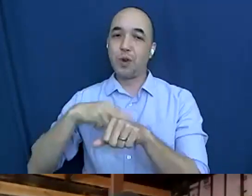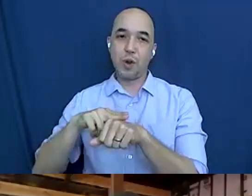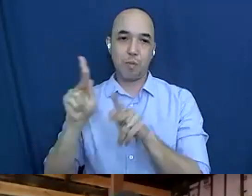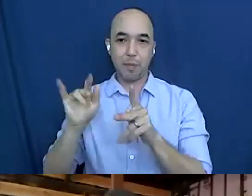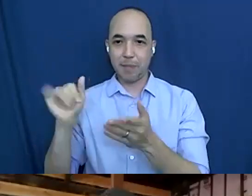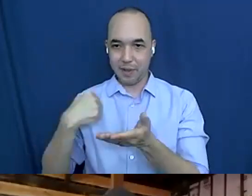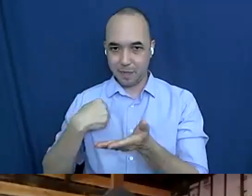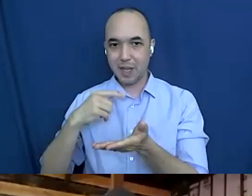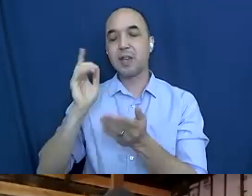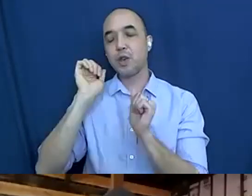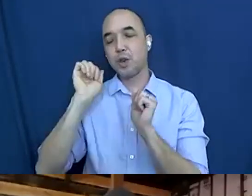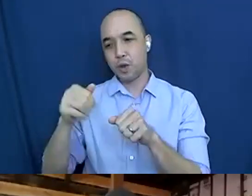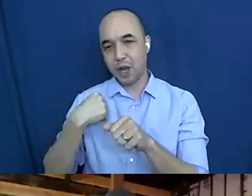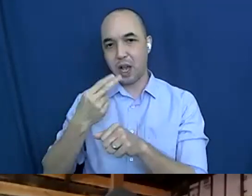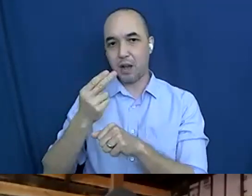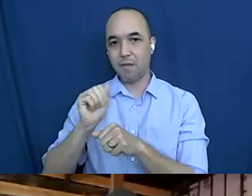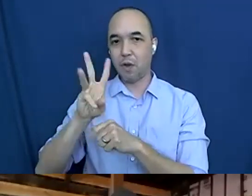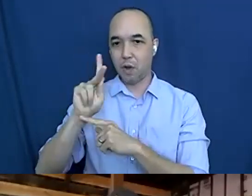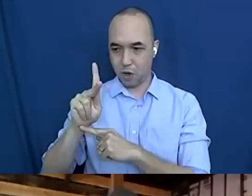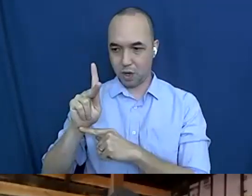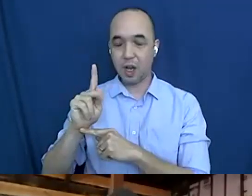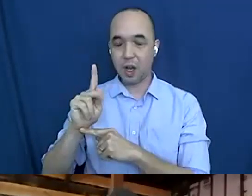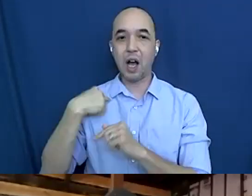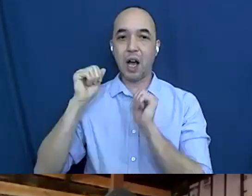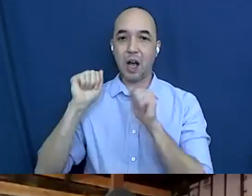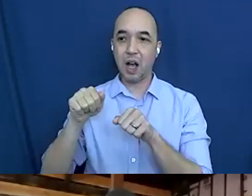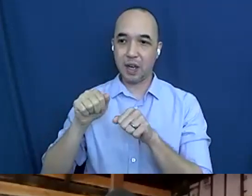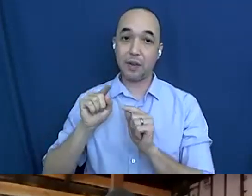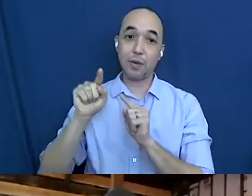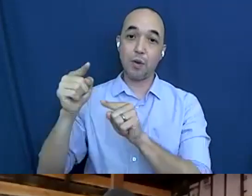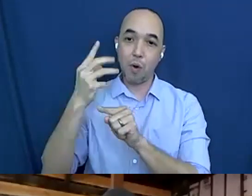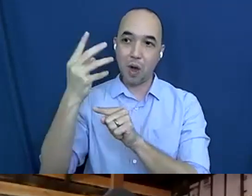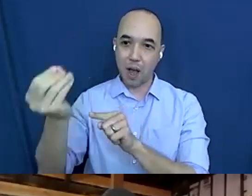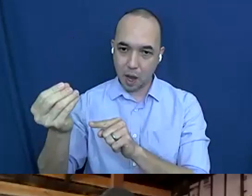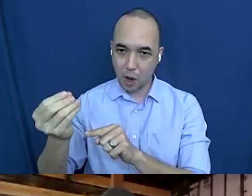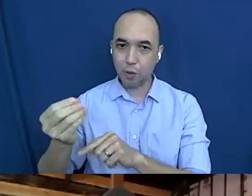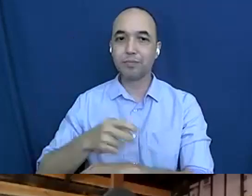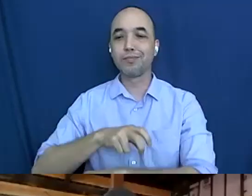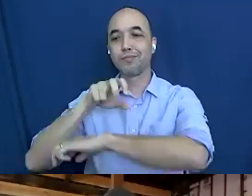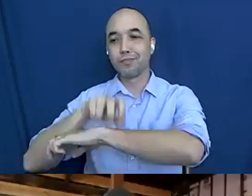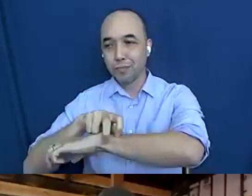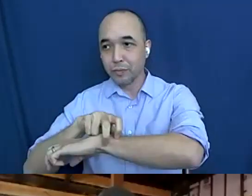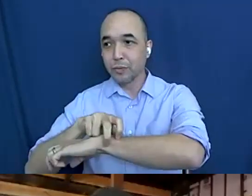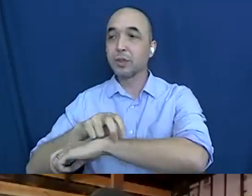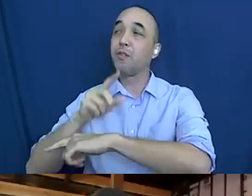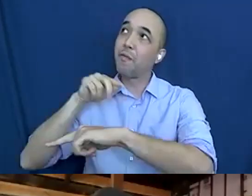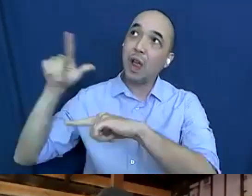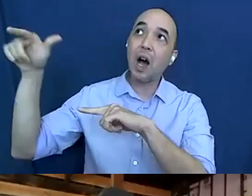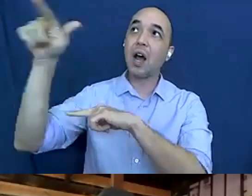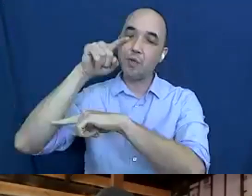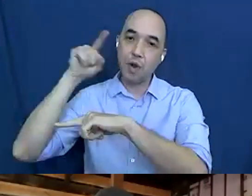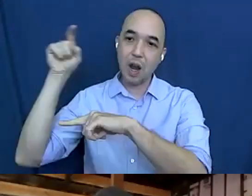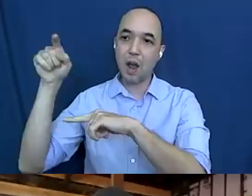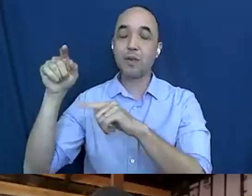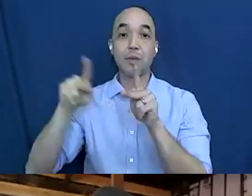bird, get a group of people to come around, and I can teach them about nature, about the birds, about animals. You pretty much have everyone's